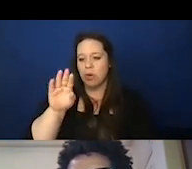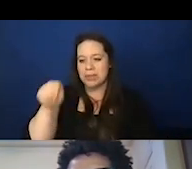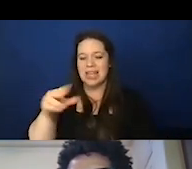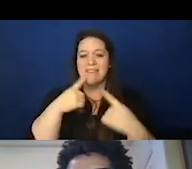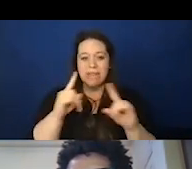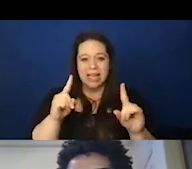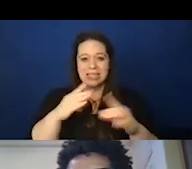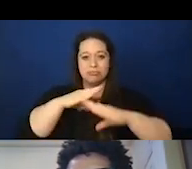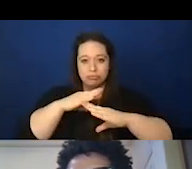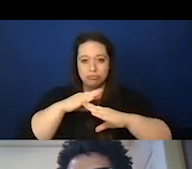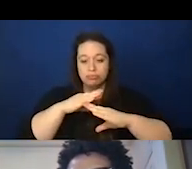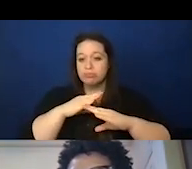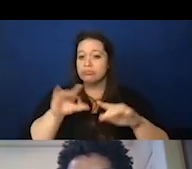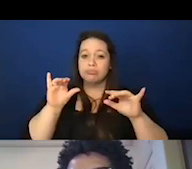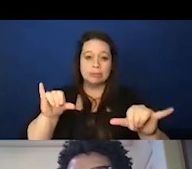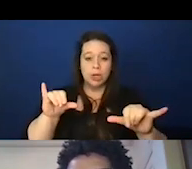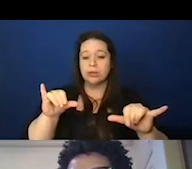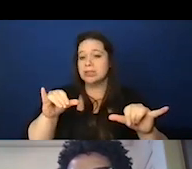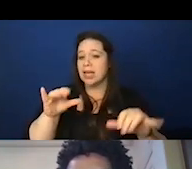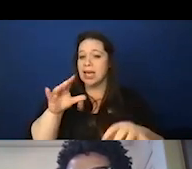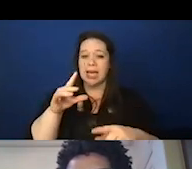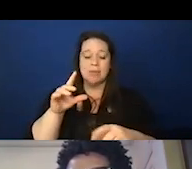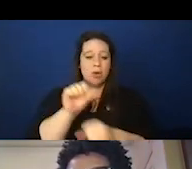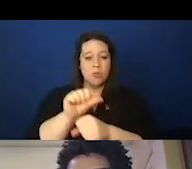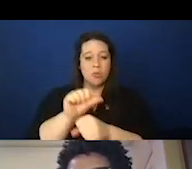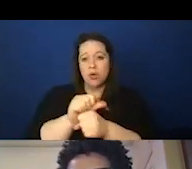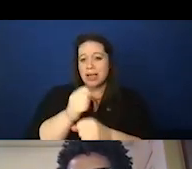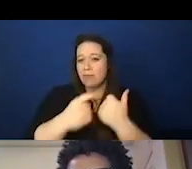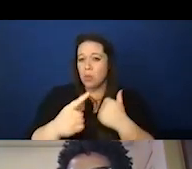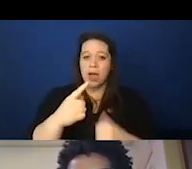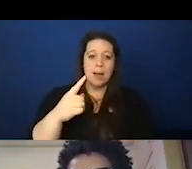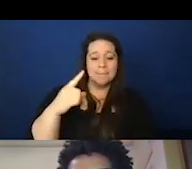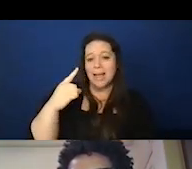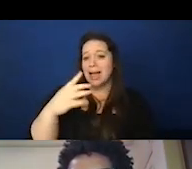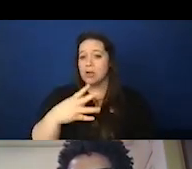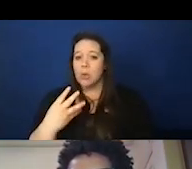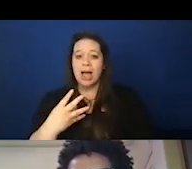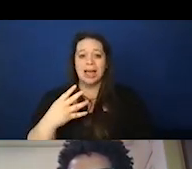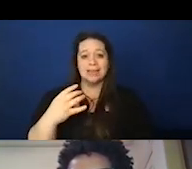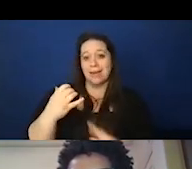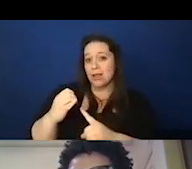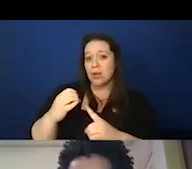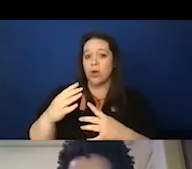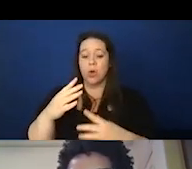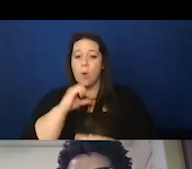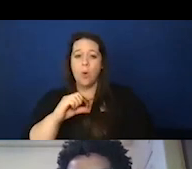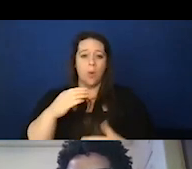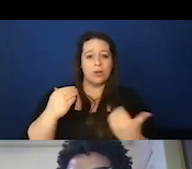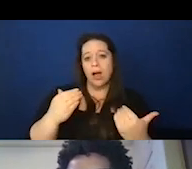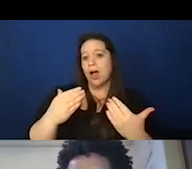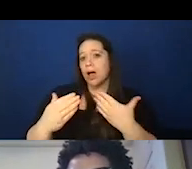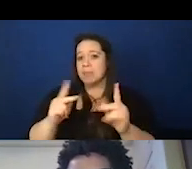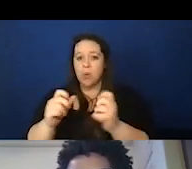in everybody, black, white, yellow, old, et cetera, people with pre-existing conditions, high blood